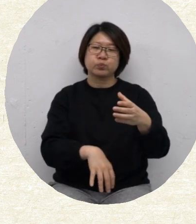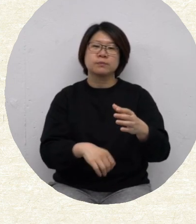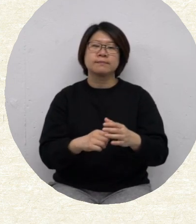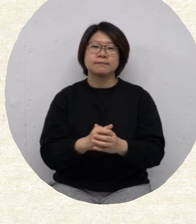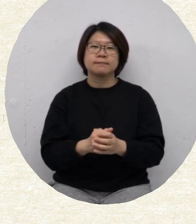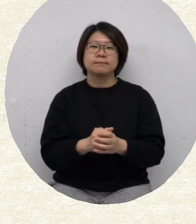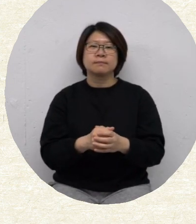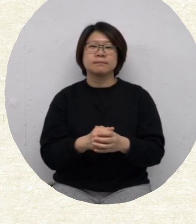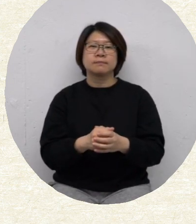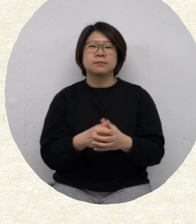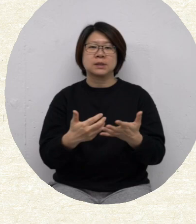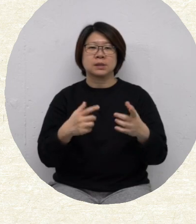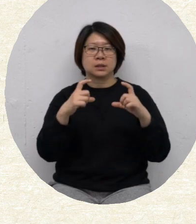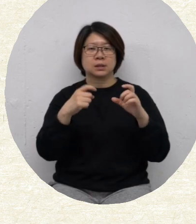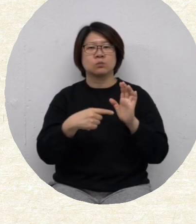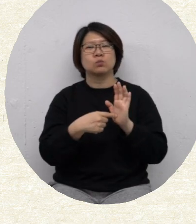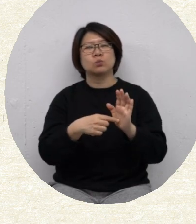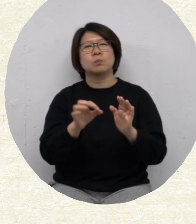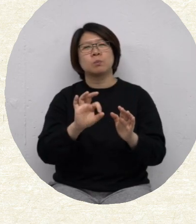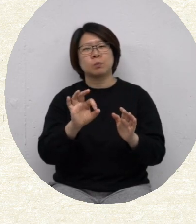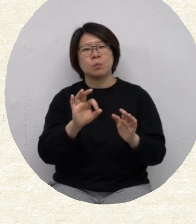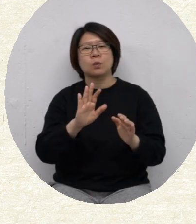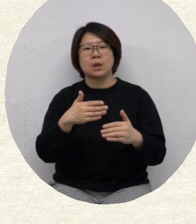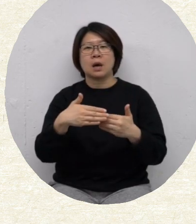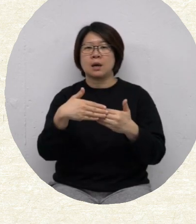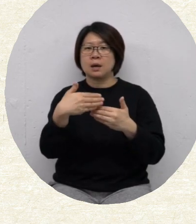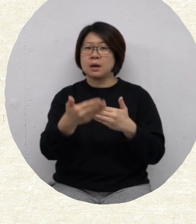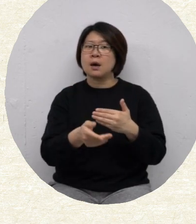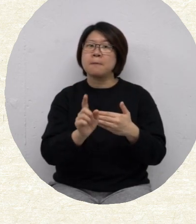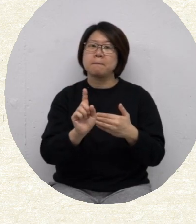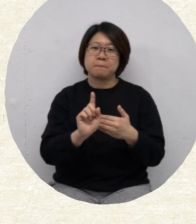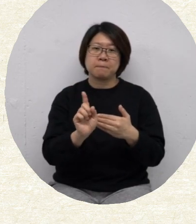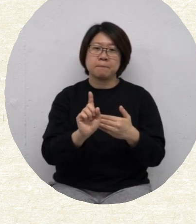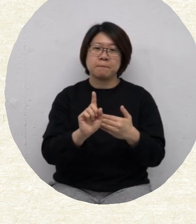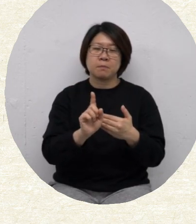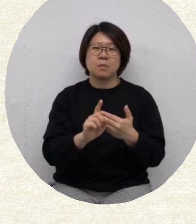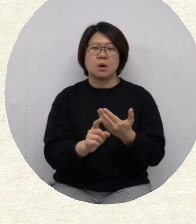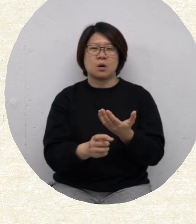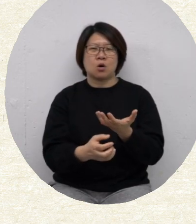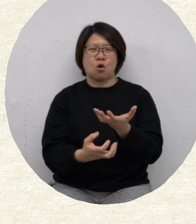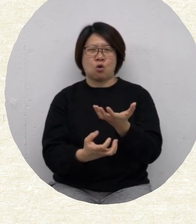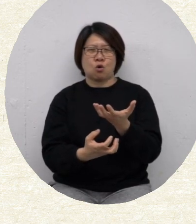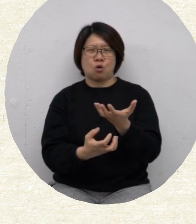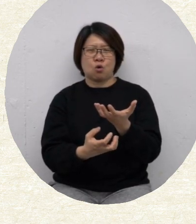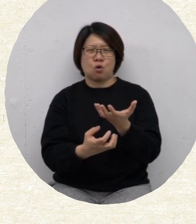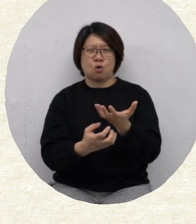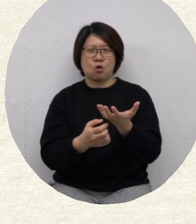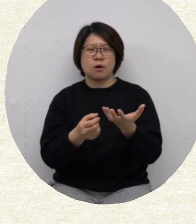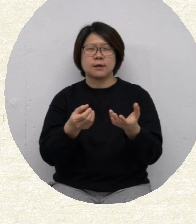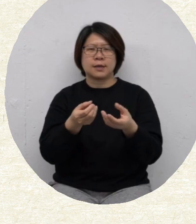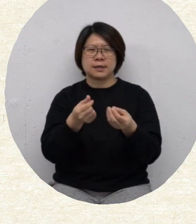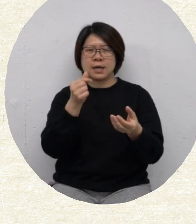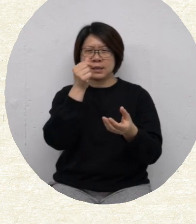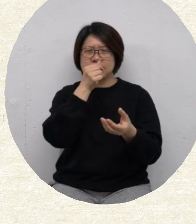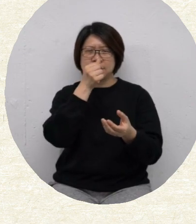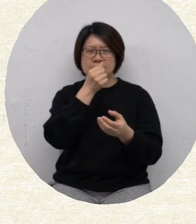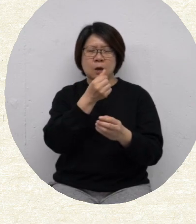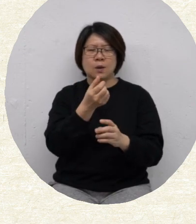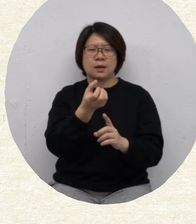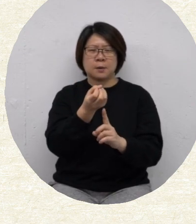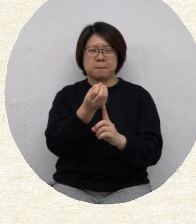into. With these wax forms, investment molds are made by mixing plaster and